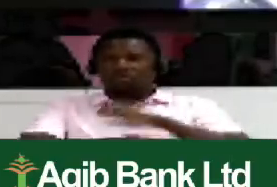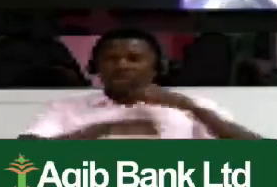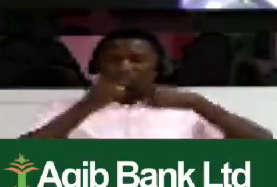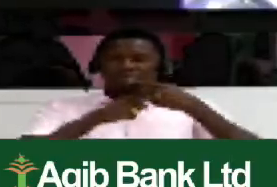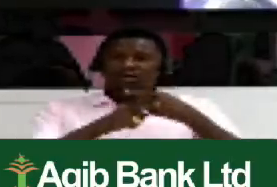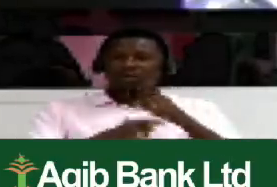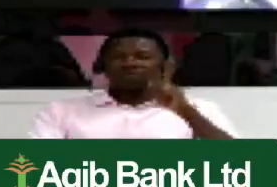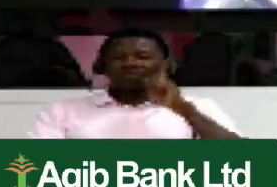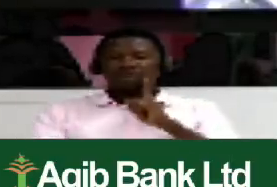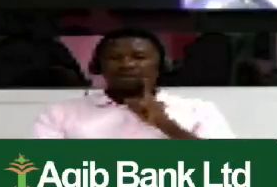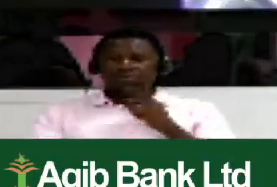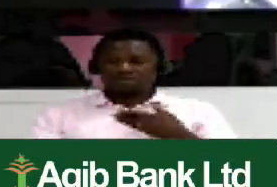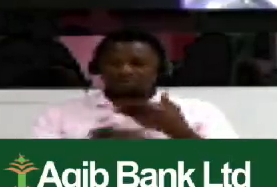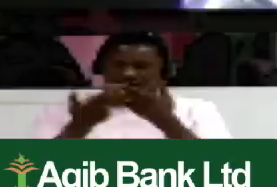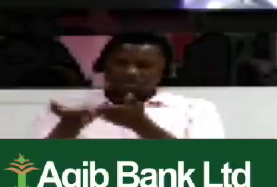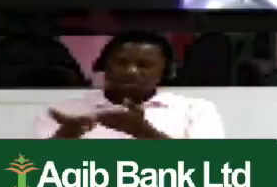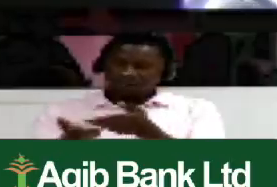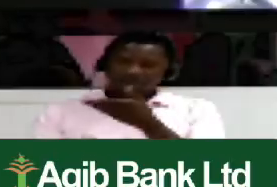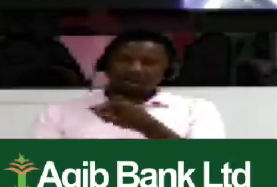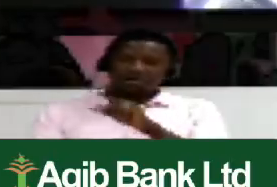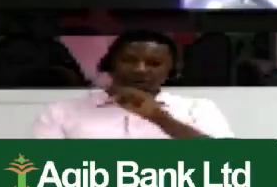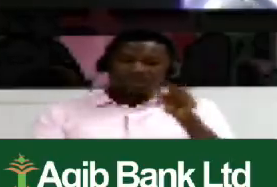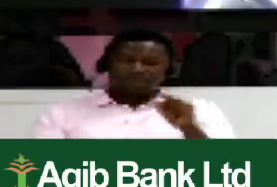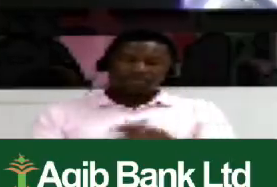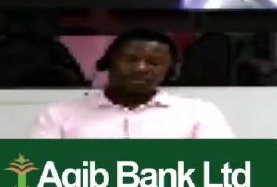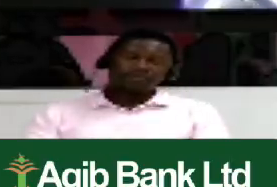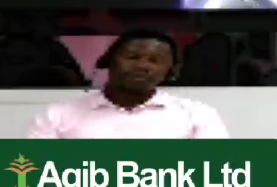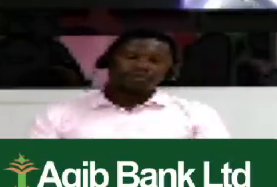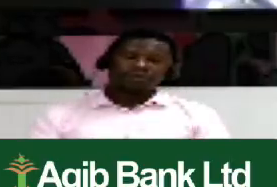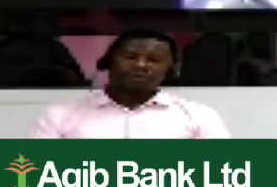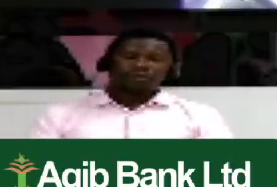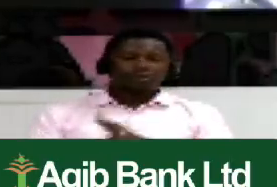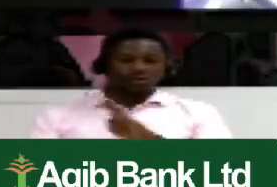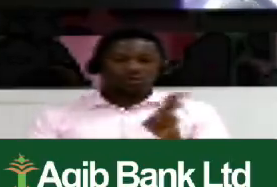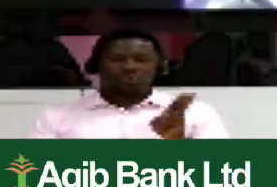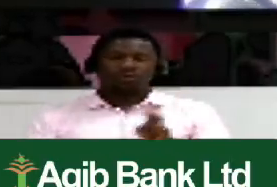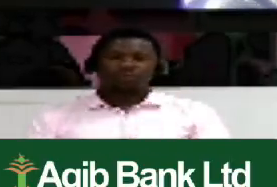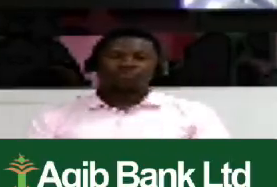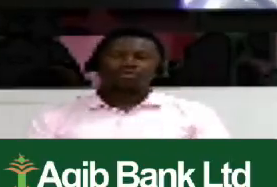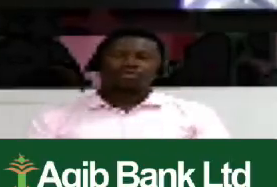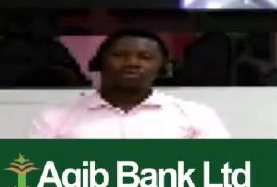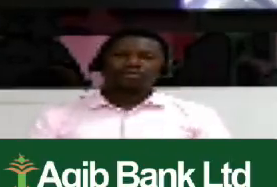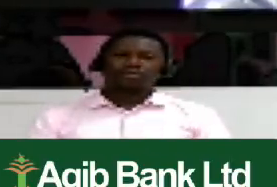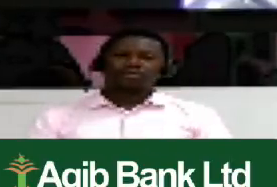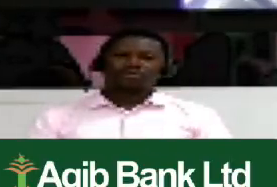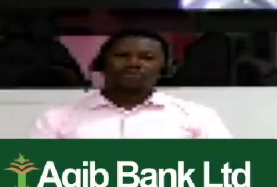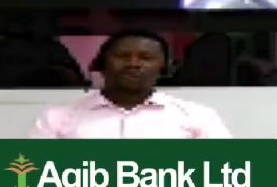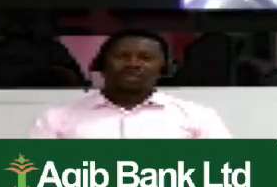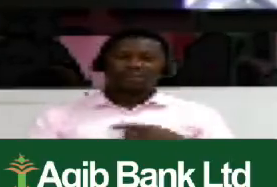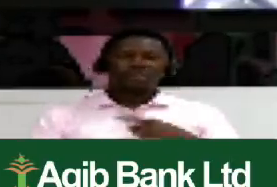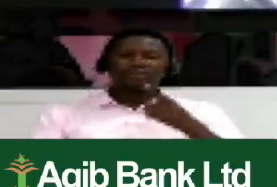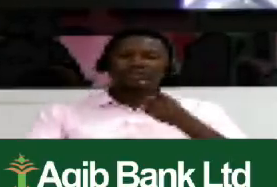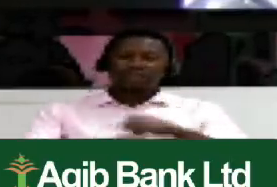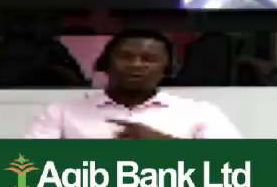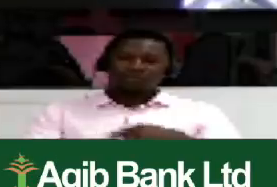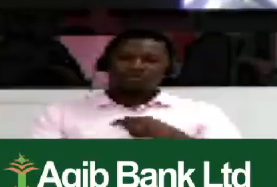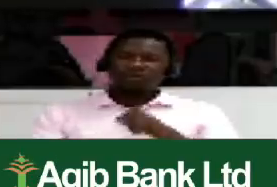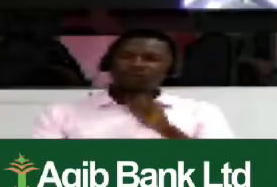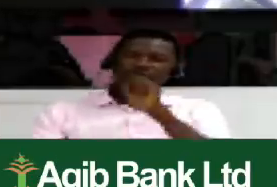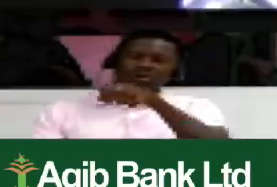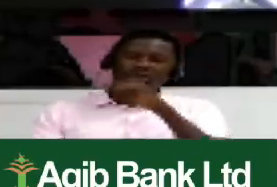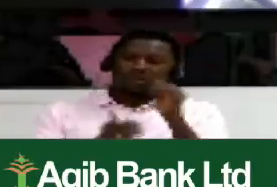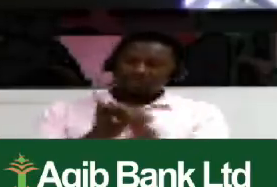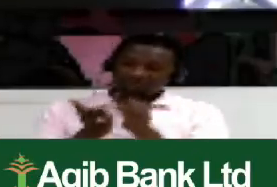able to provide you with a name? No. Okay. And in the course of your investigations, were you able to